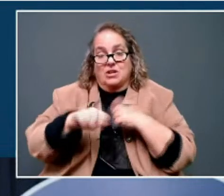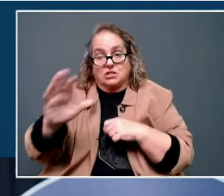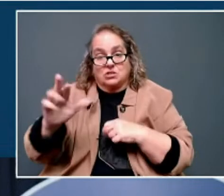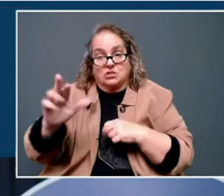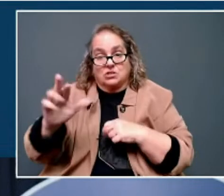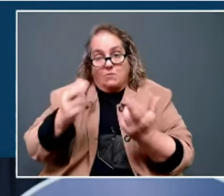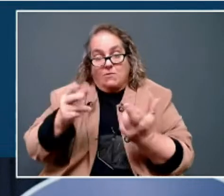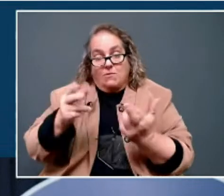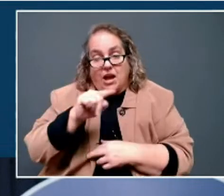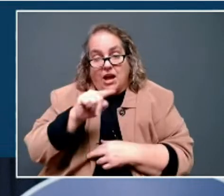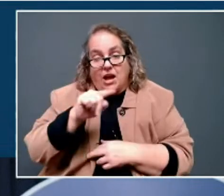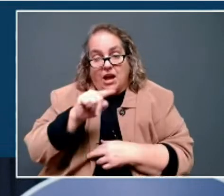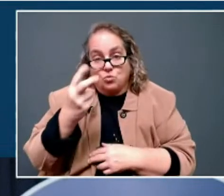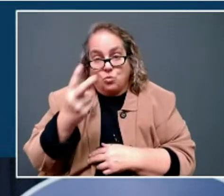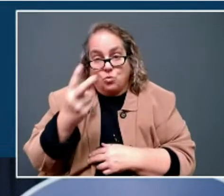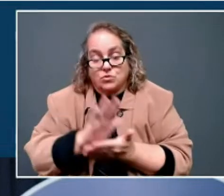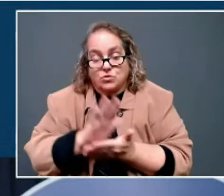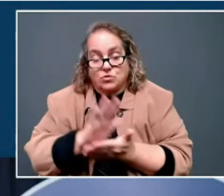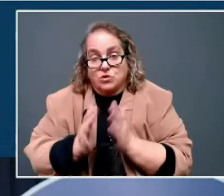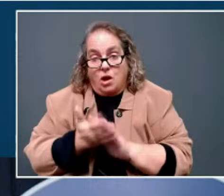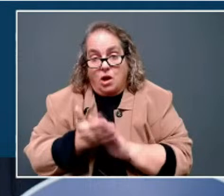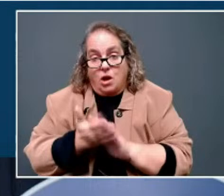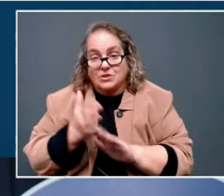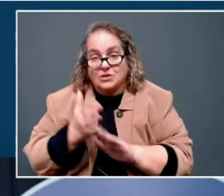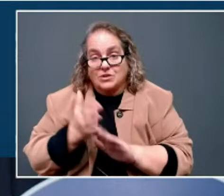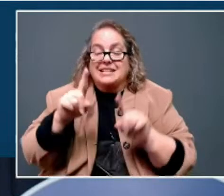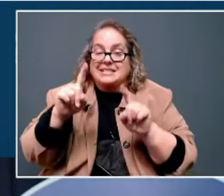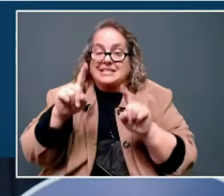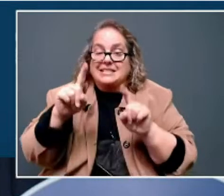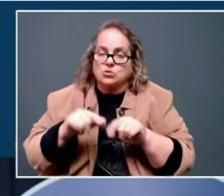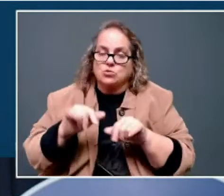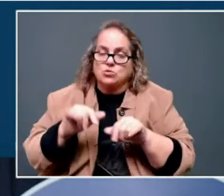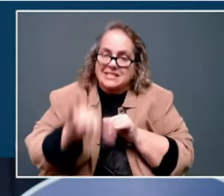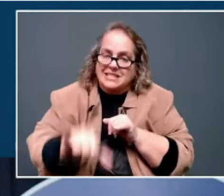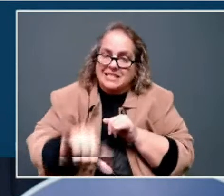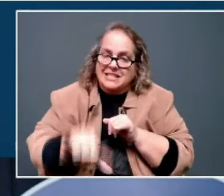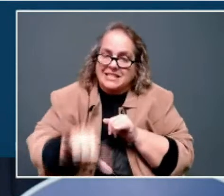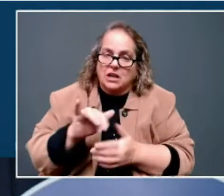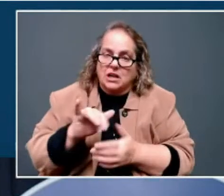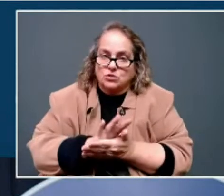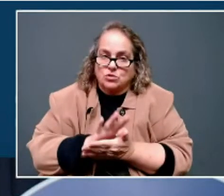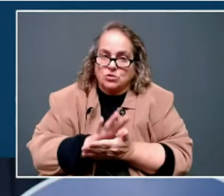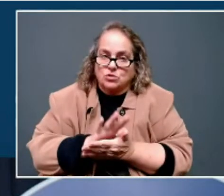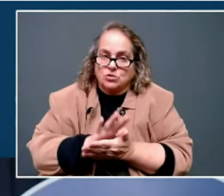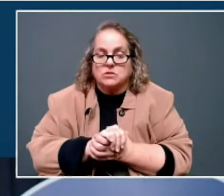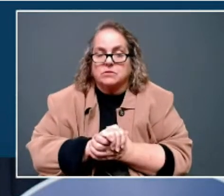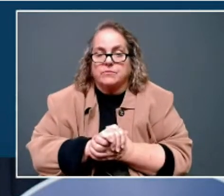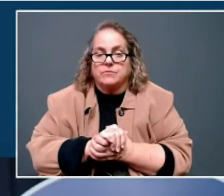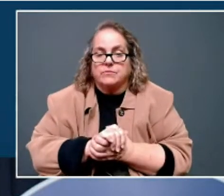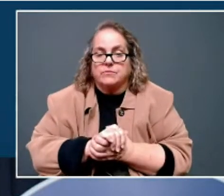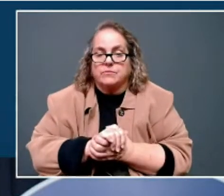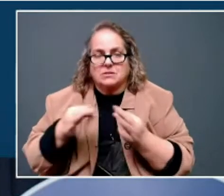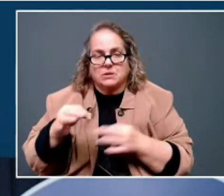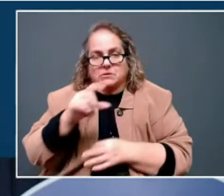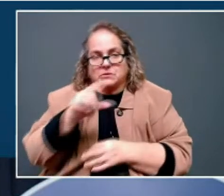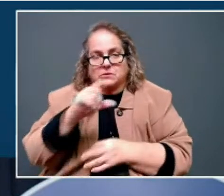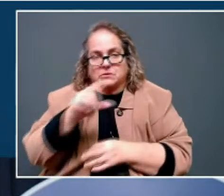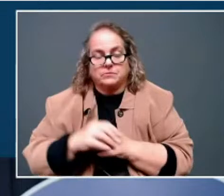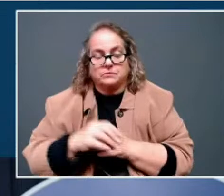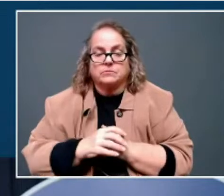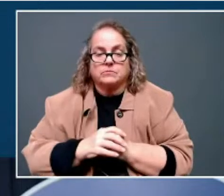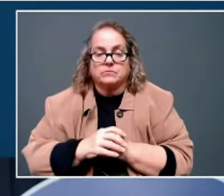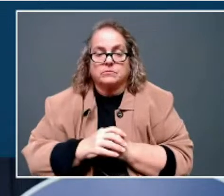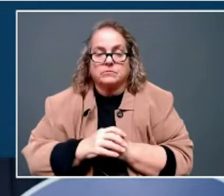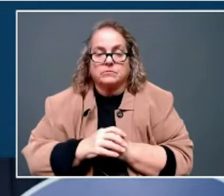school operations and test to stay for Kentucky schools. I'll walk through this slide row by row. First and